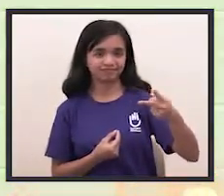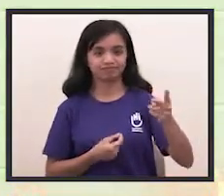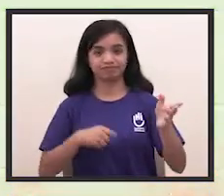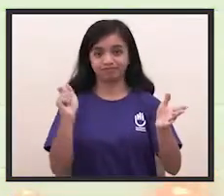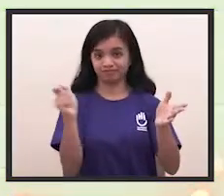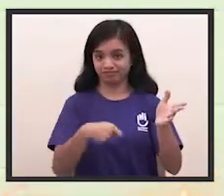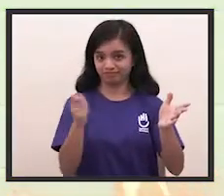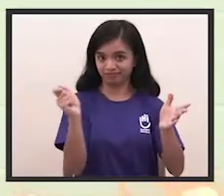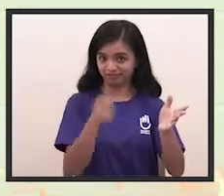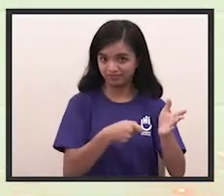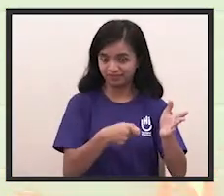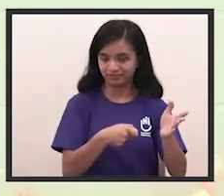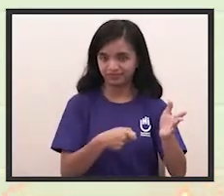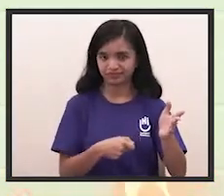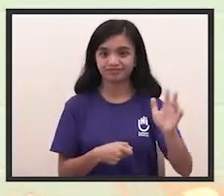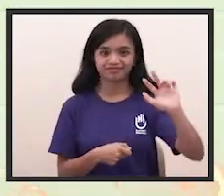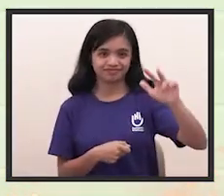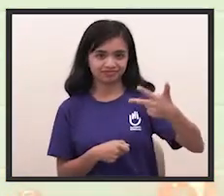ringing a bell,